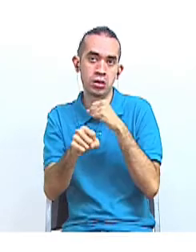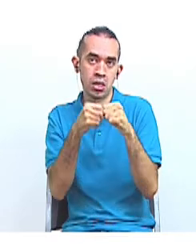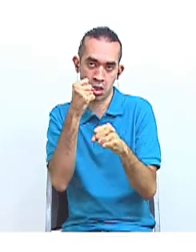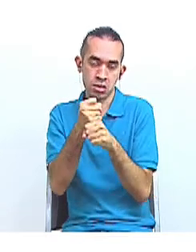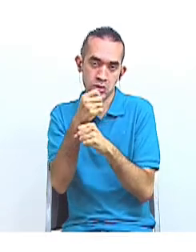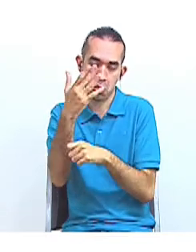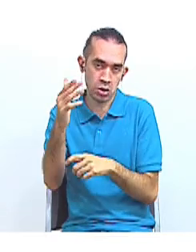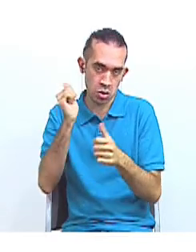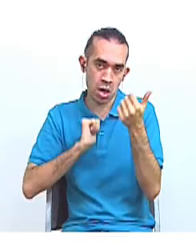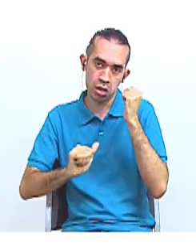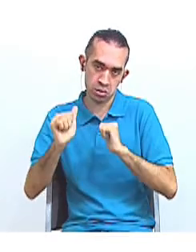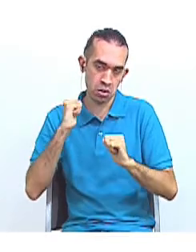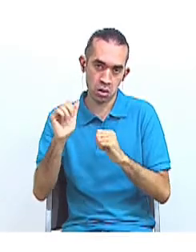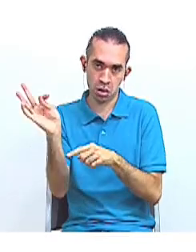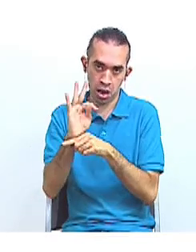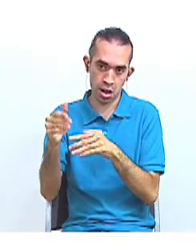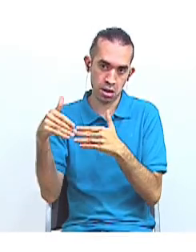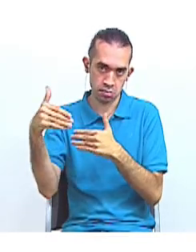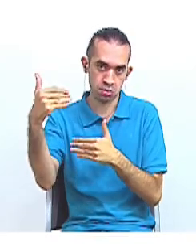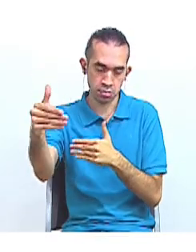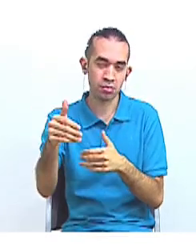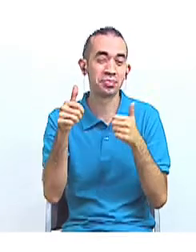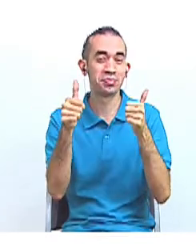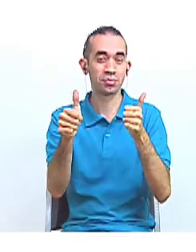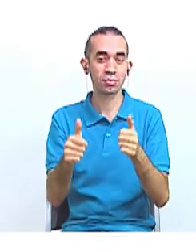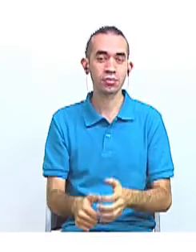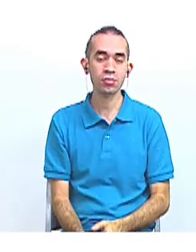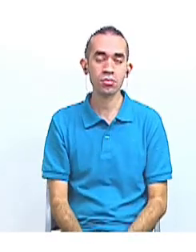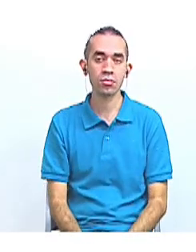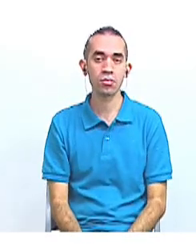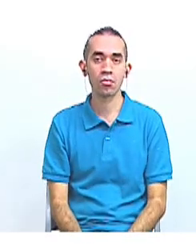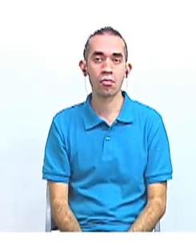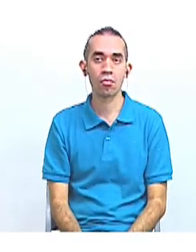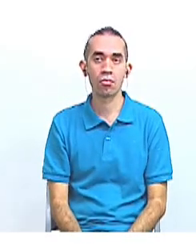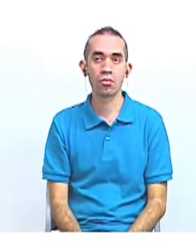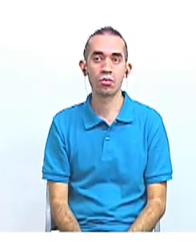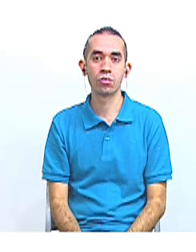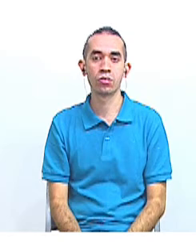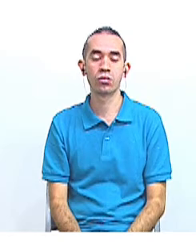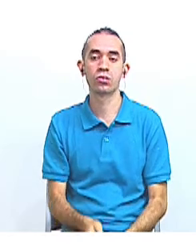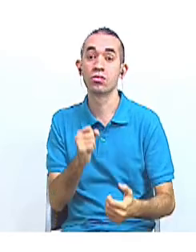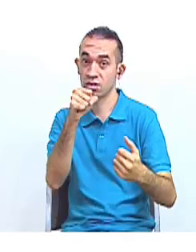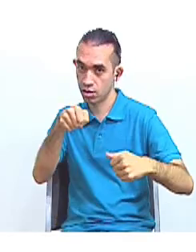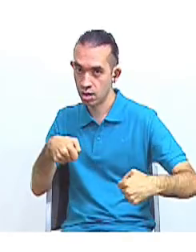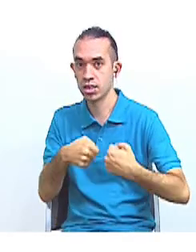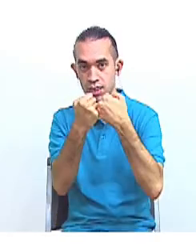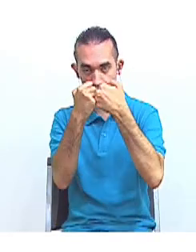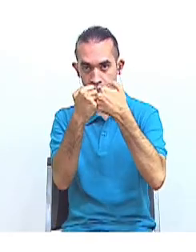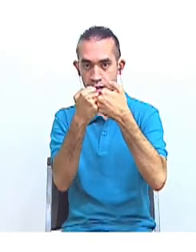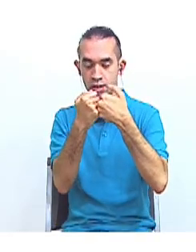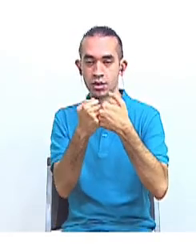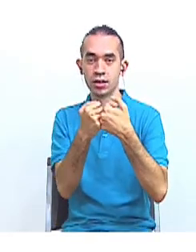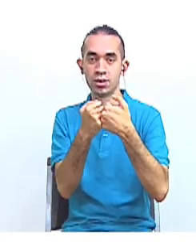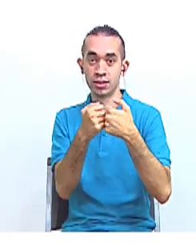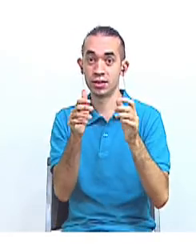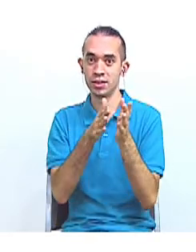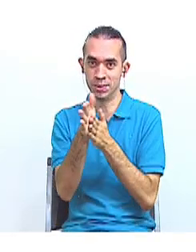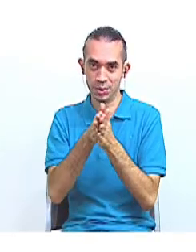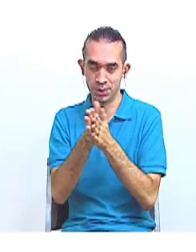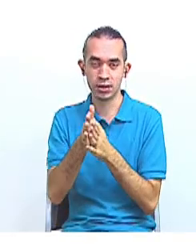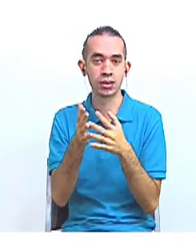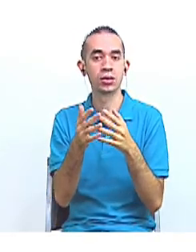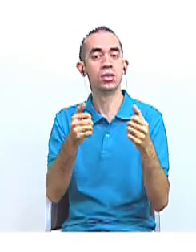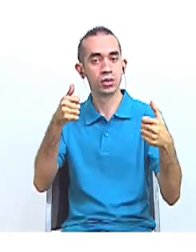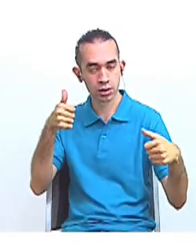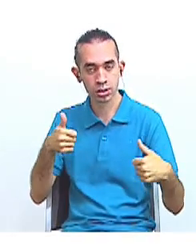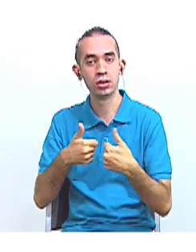that point. Okay? Yes? All right. So my challenge for you this week, I want to